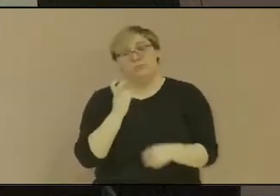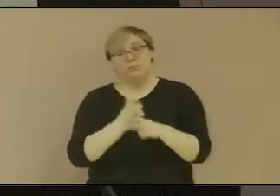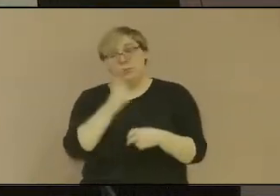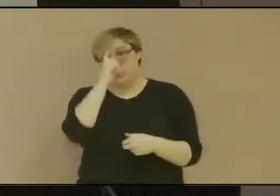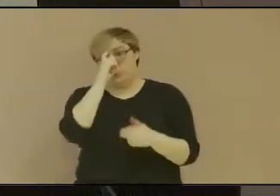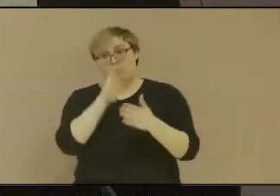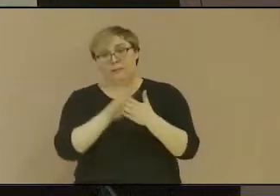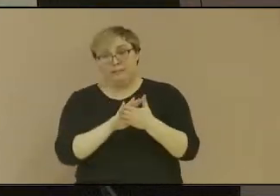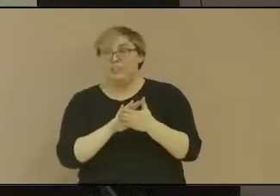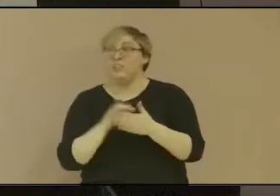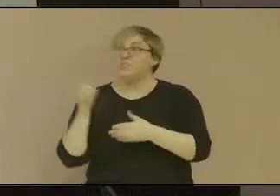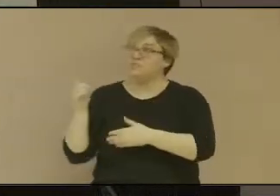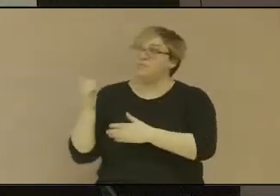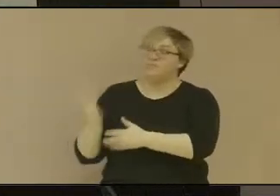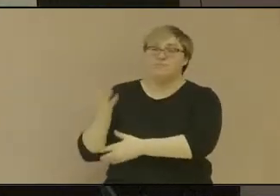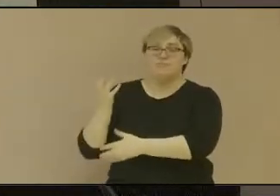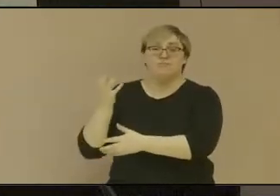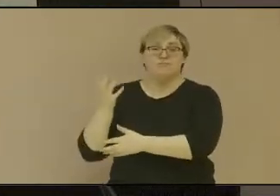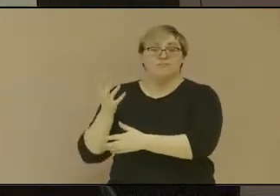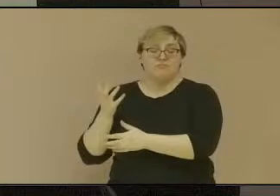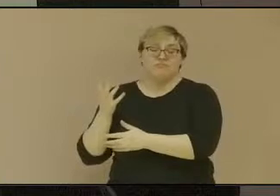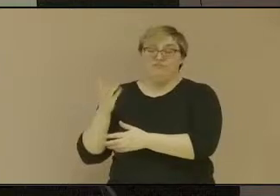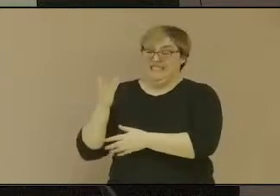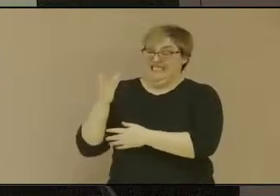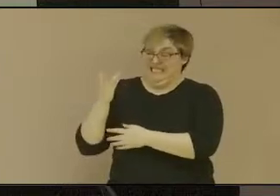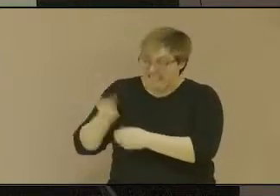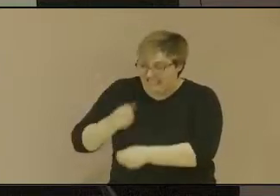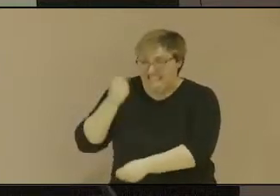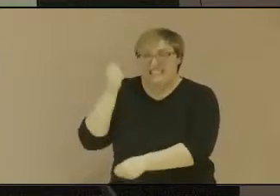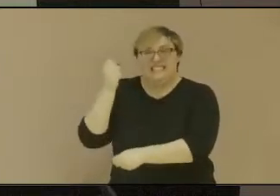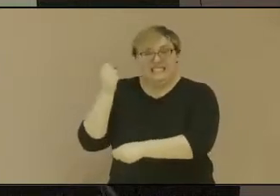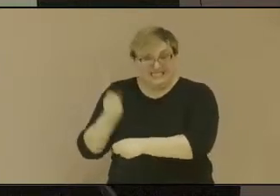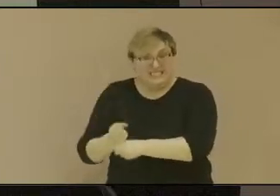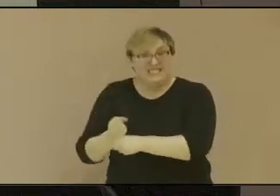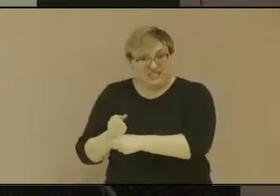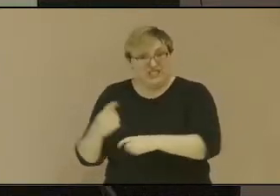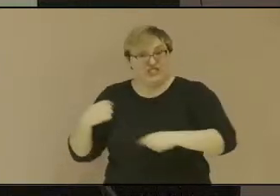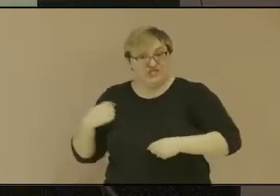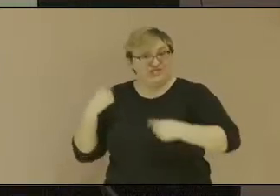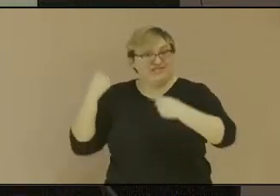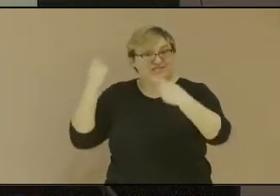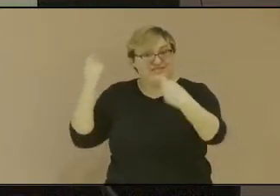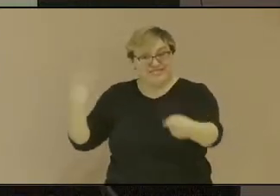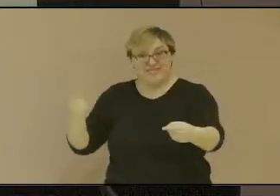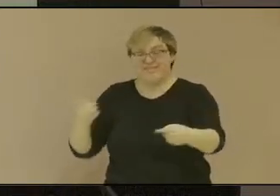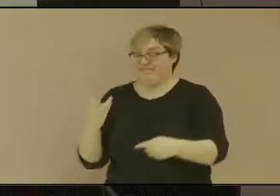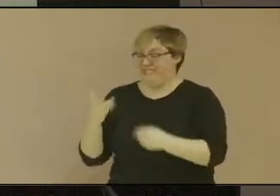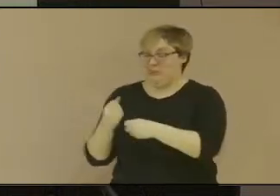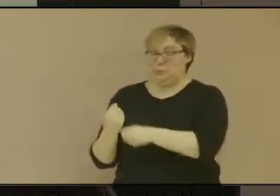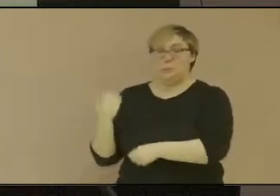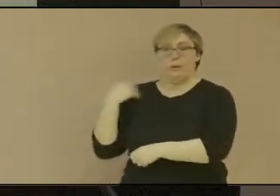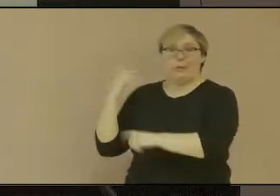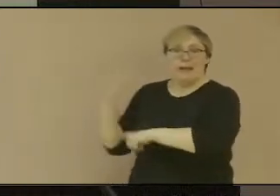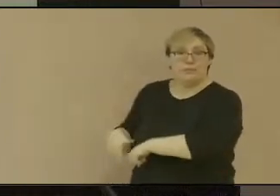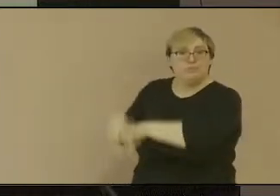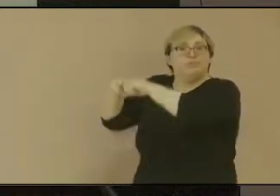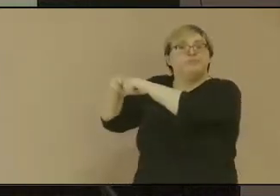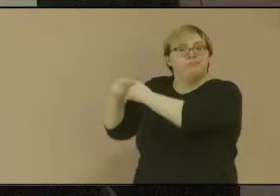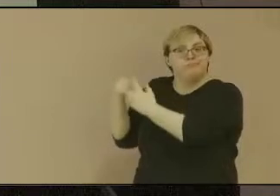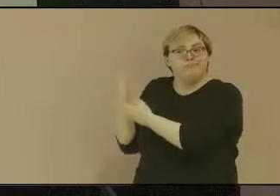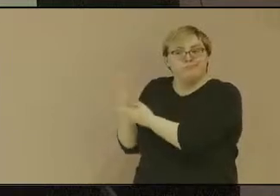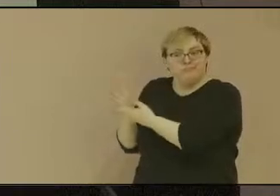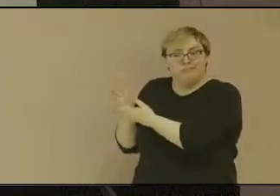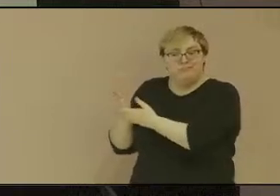full years since we were last able to come together for the Saul Green Lecture. So with that in